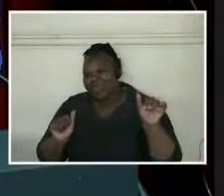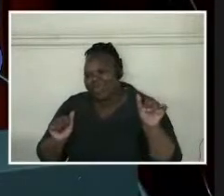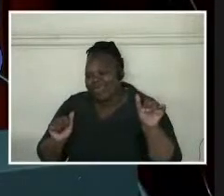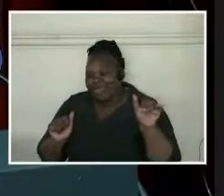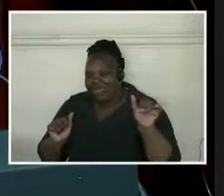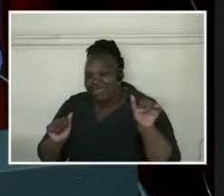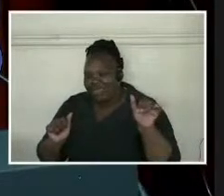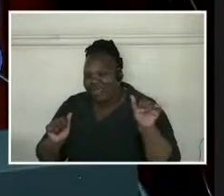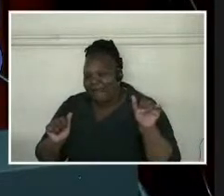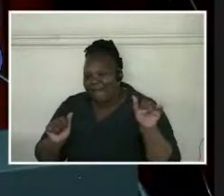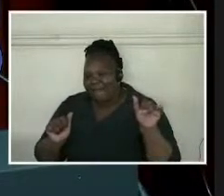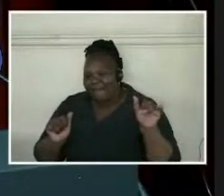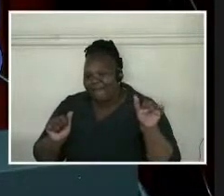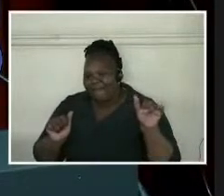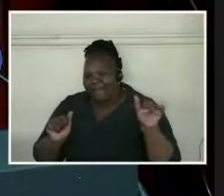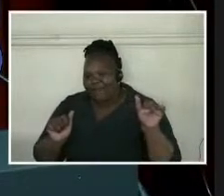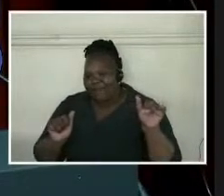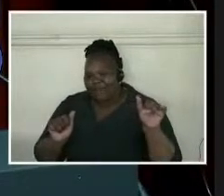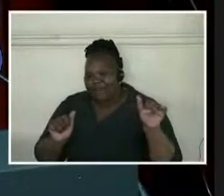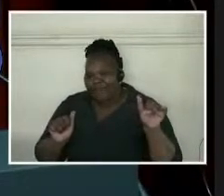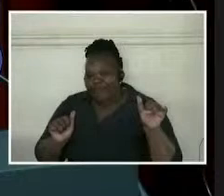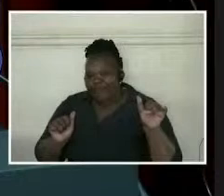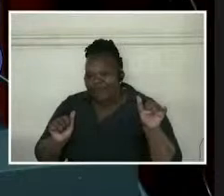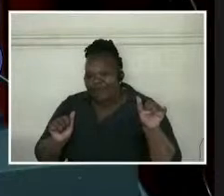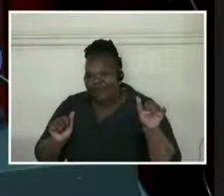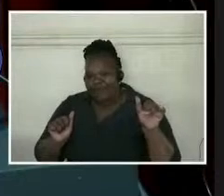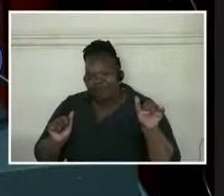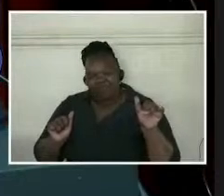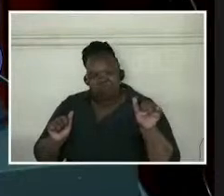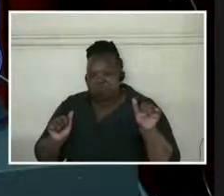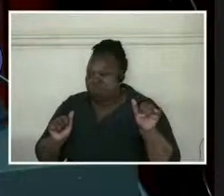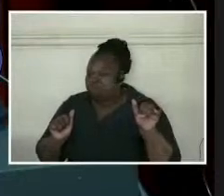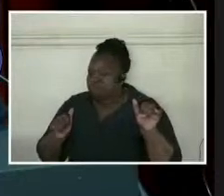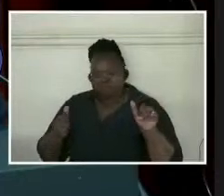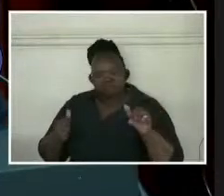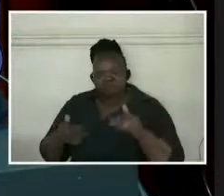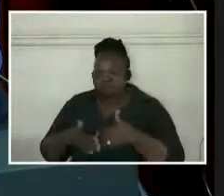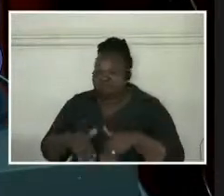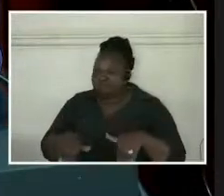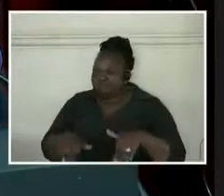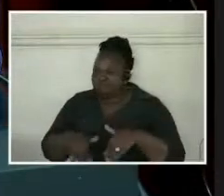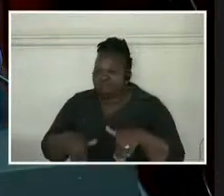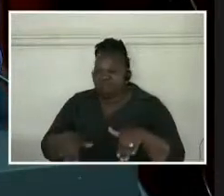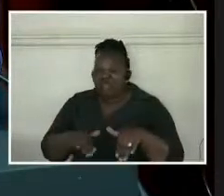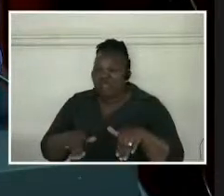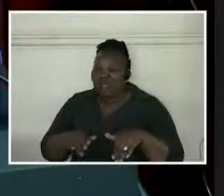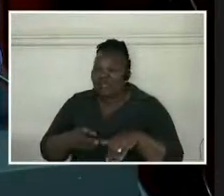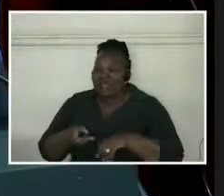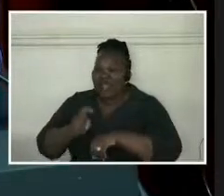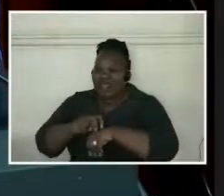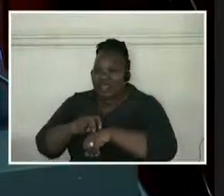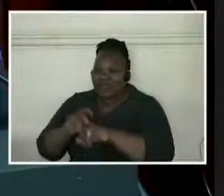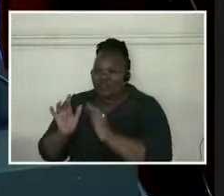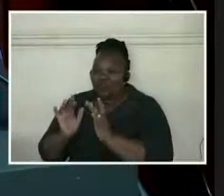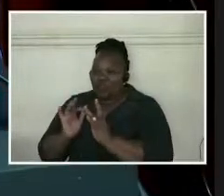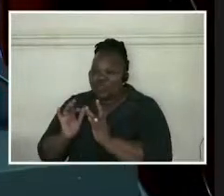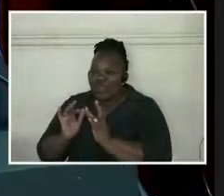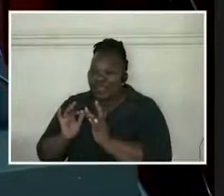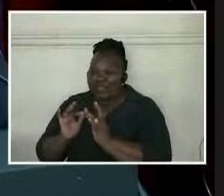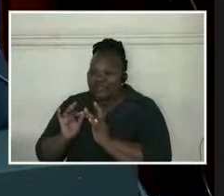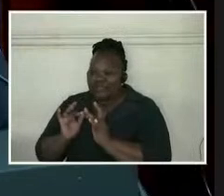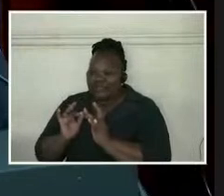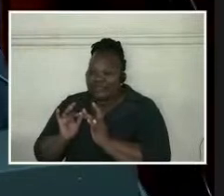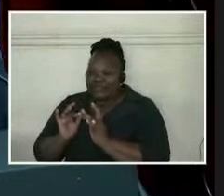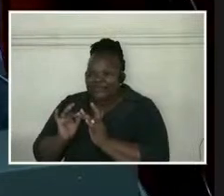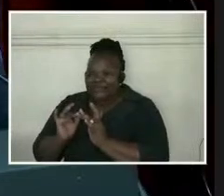which expressed exp expressed reservation and needed to consult with its